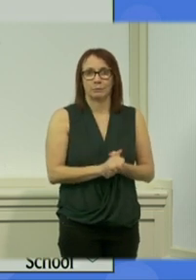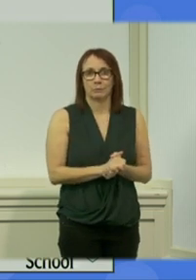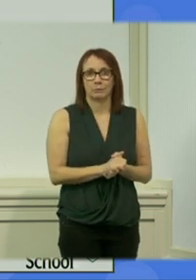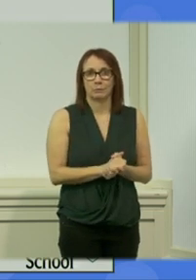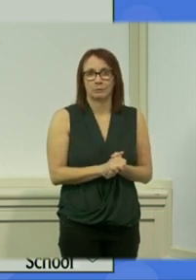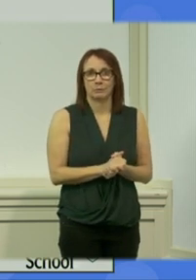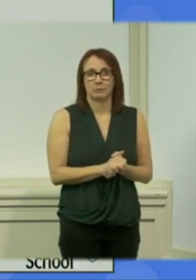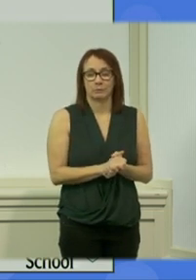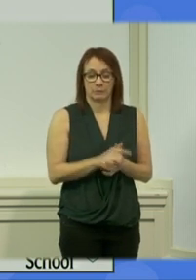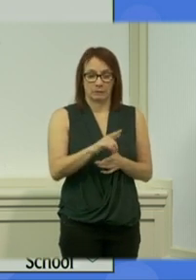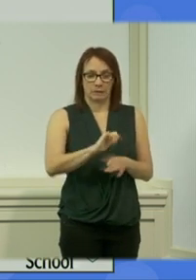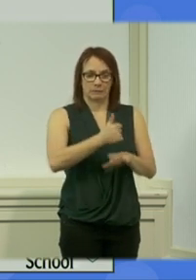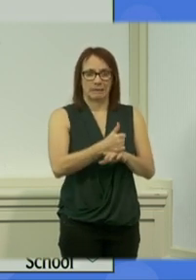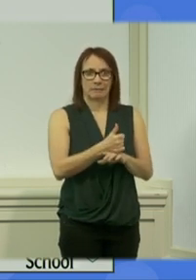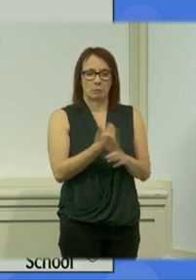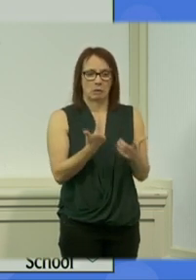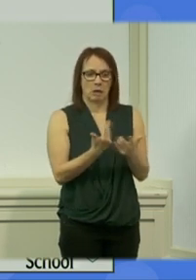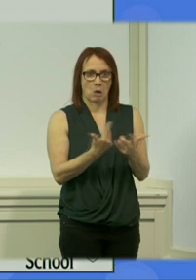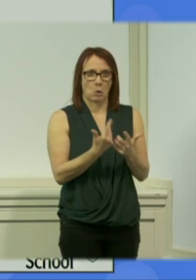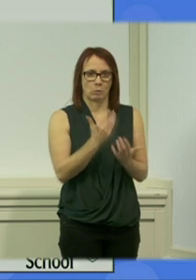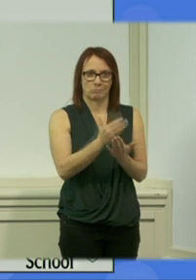And it set out a plan for doing that.